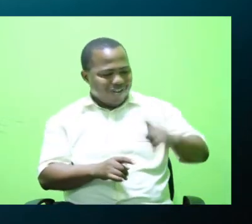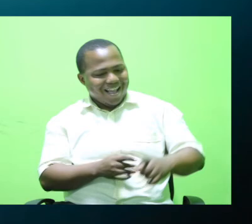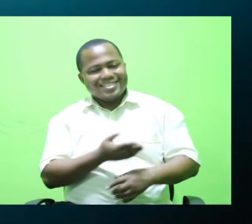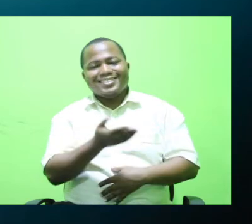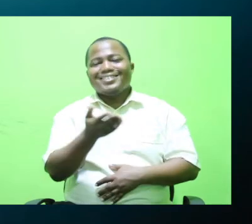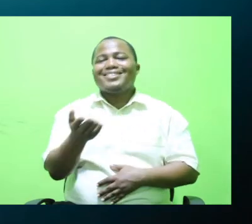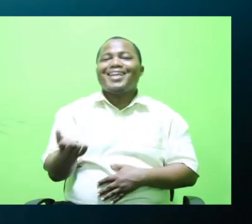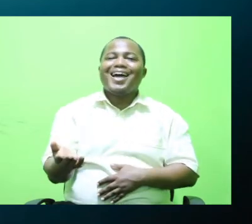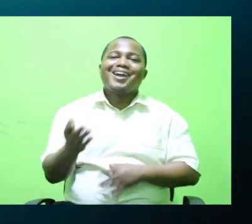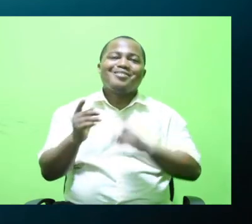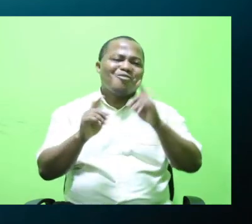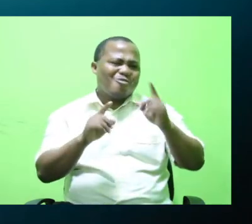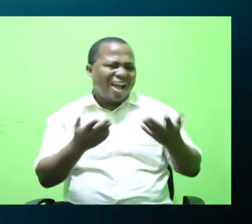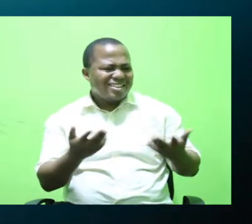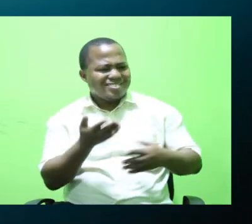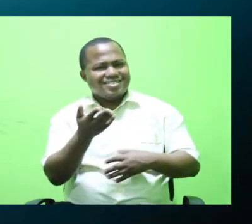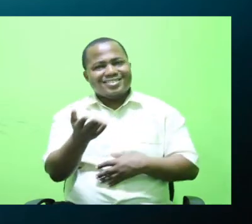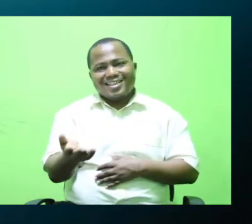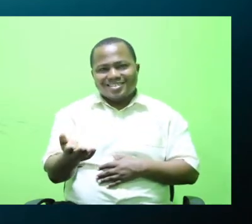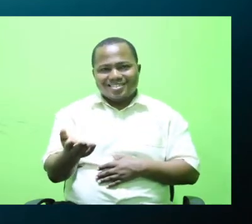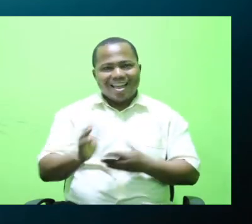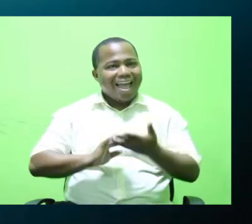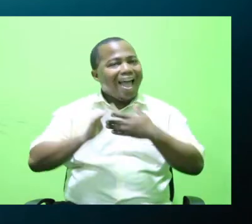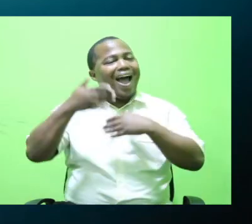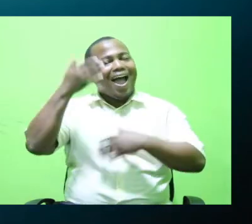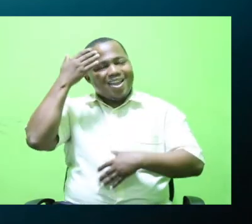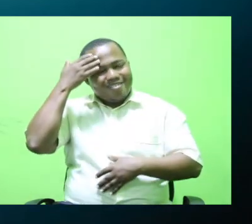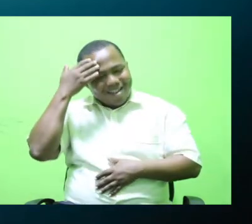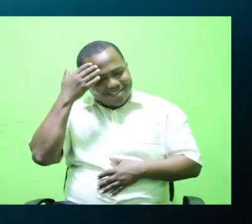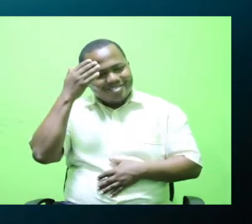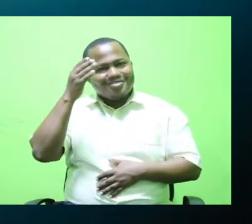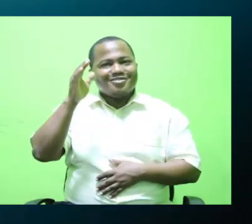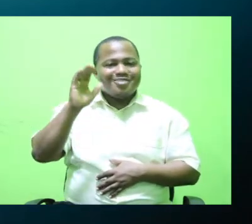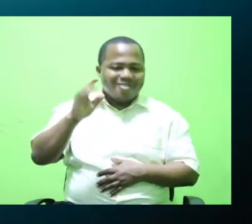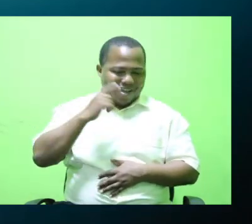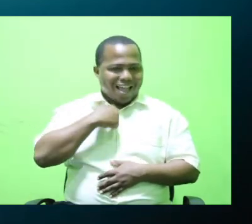is that? I want to know, I want to know.